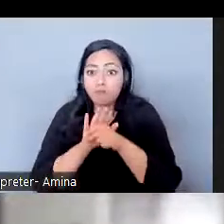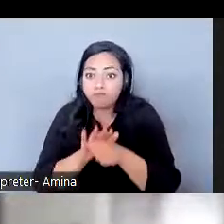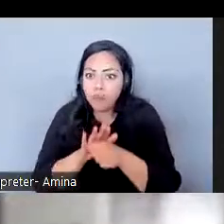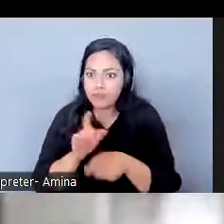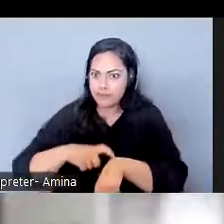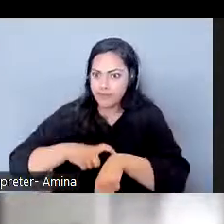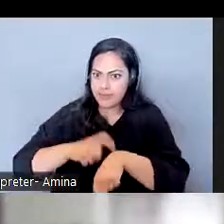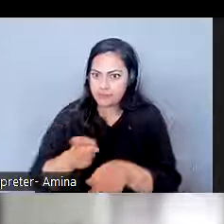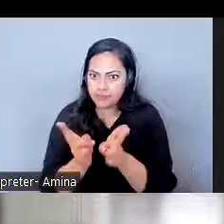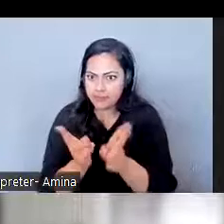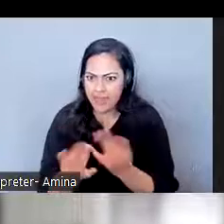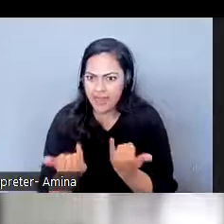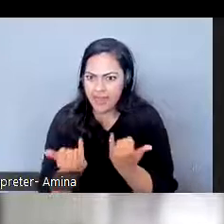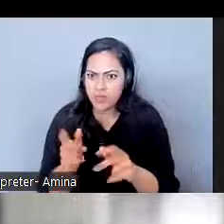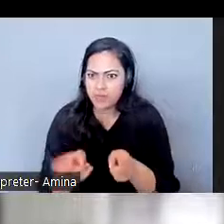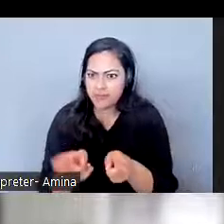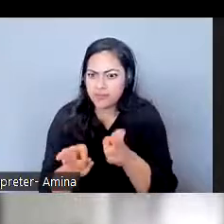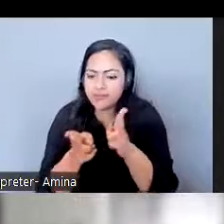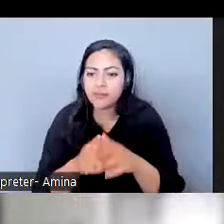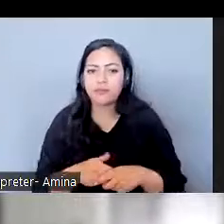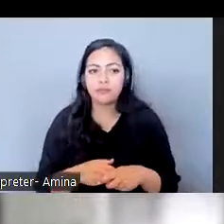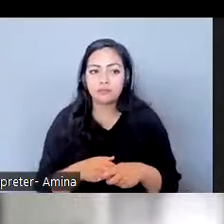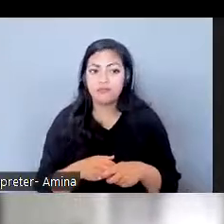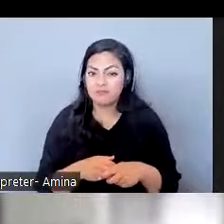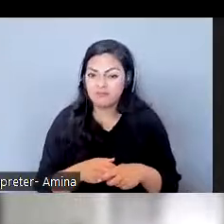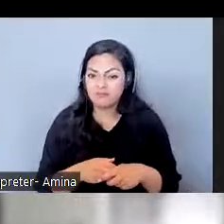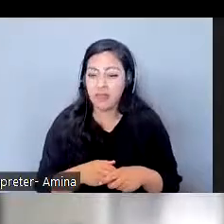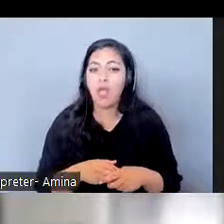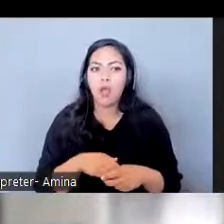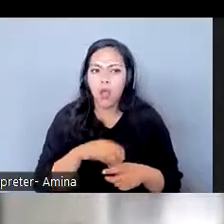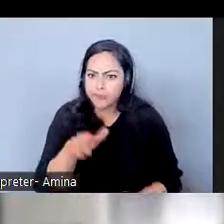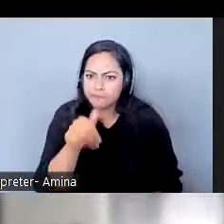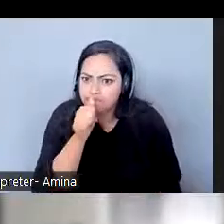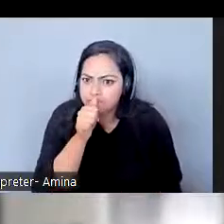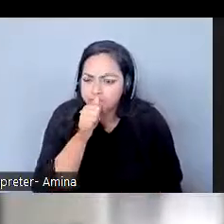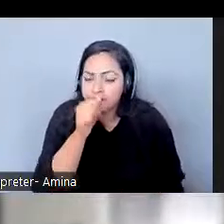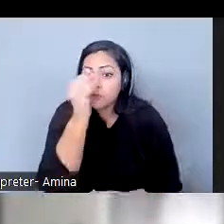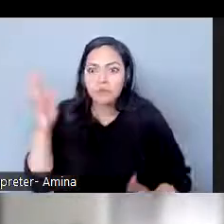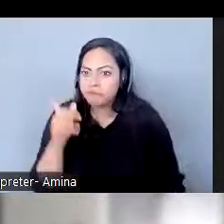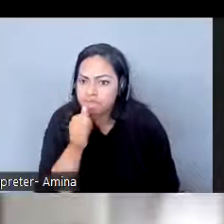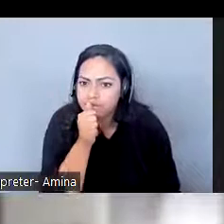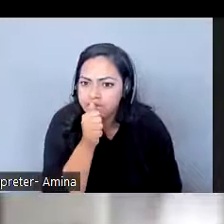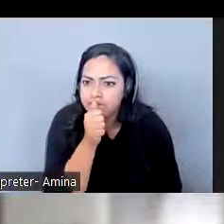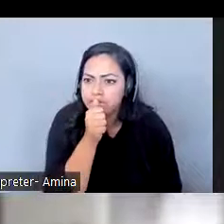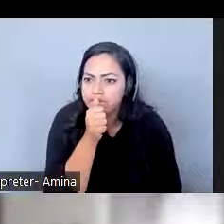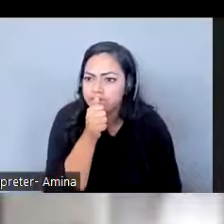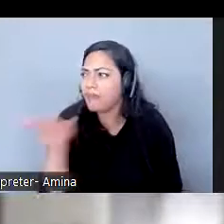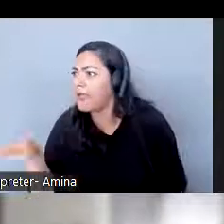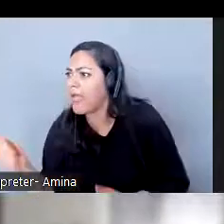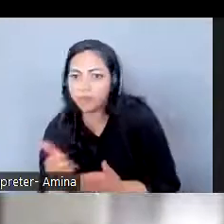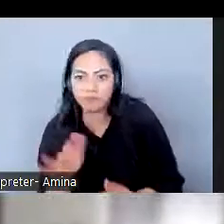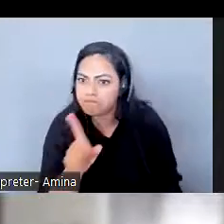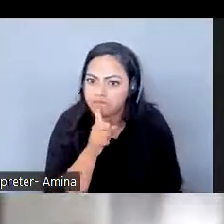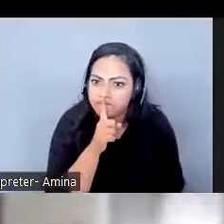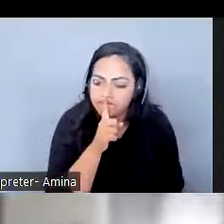make you feel rushed. And then the big tip at the end, keep it a secret. Don't tell anybody. That in